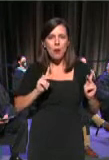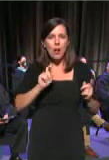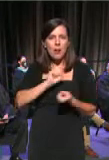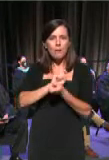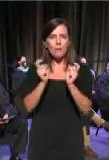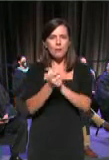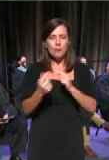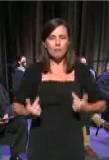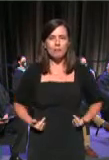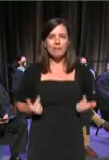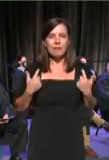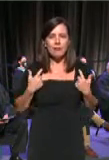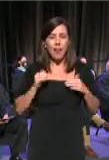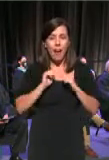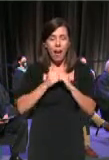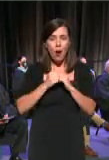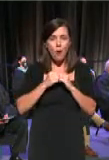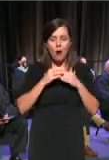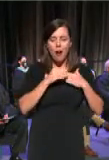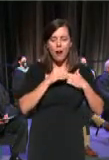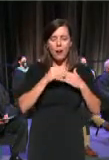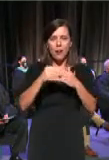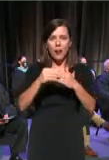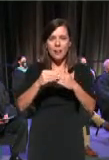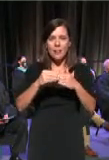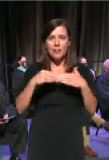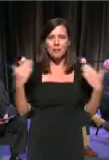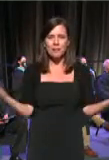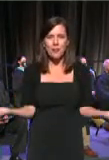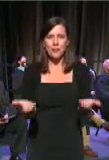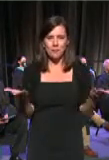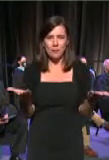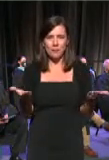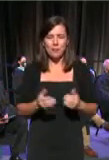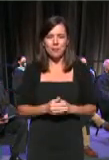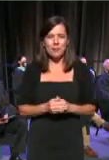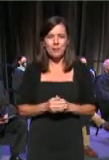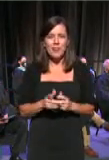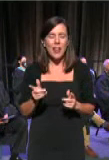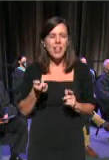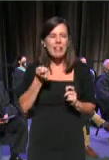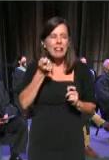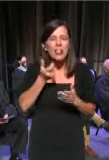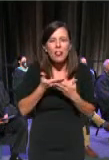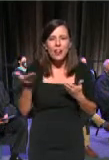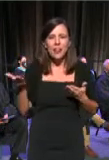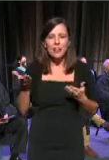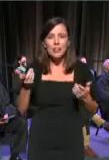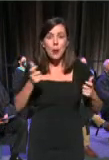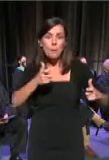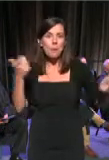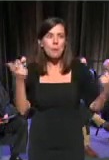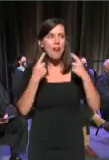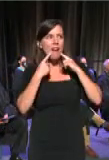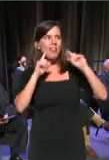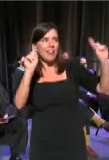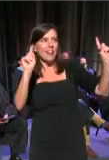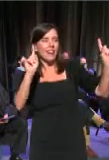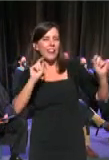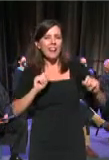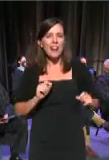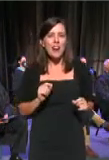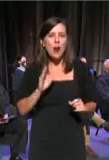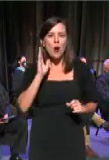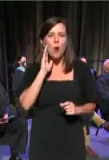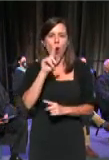in our lives by guiding us to where we stand now. The small gestures and achievements we have accomplished